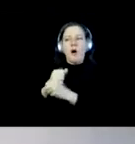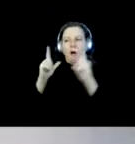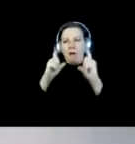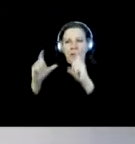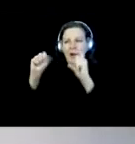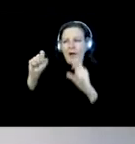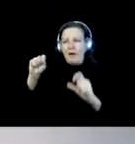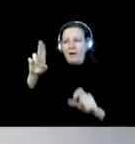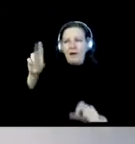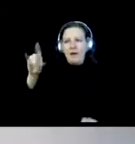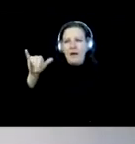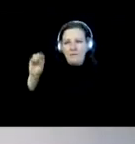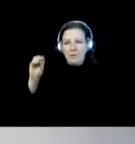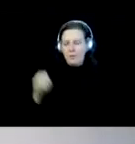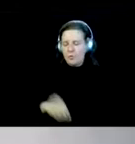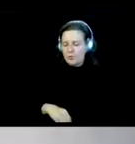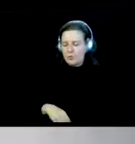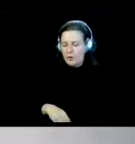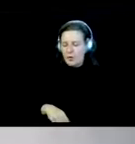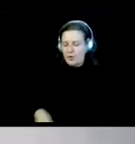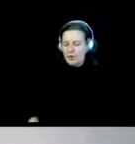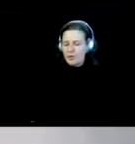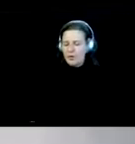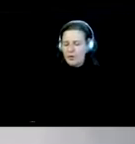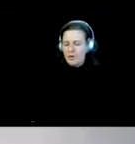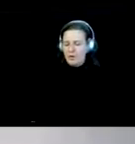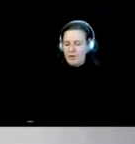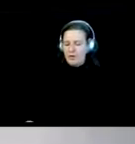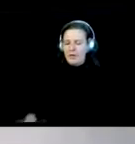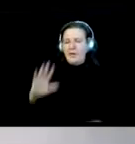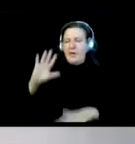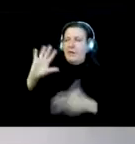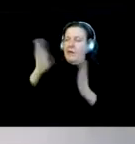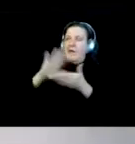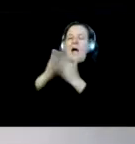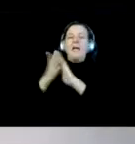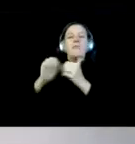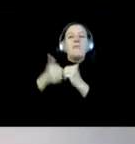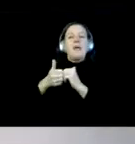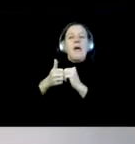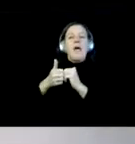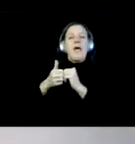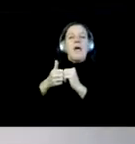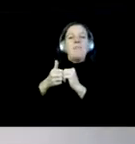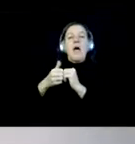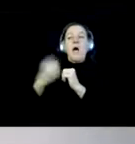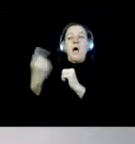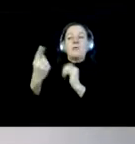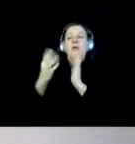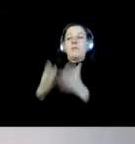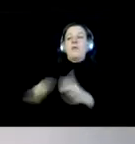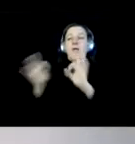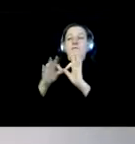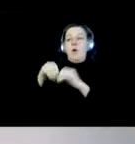it kind of became more about how the like markers of value in one space get recycled and regurgitated